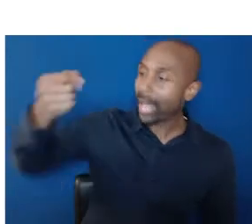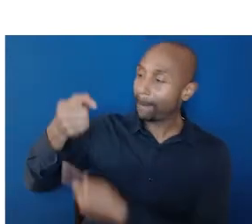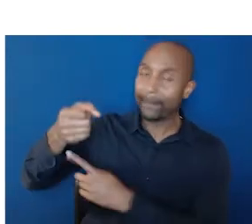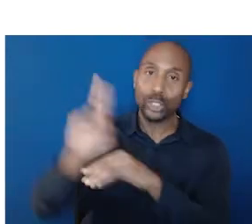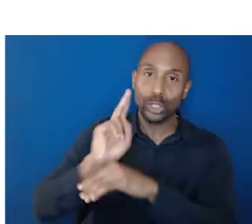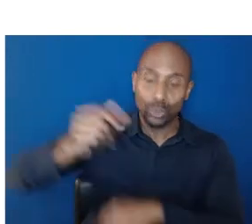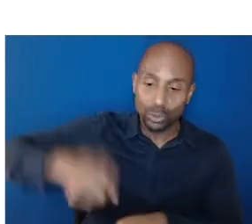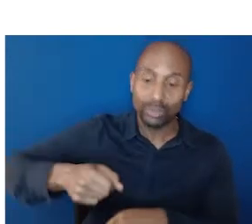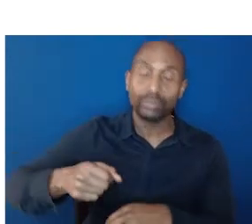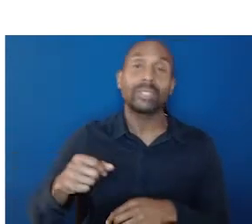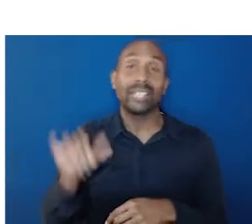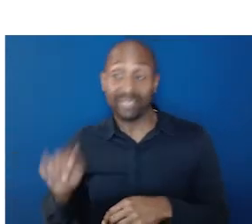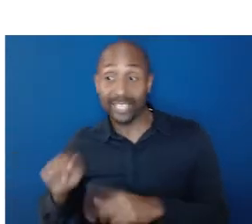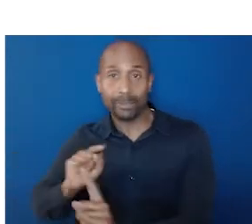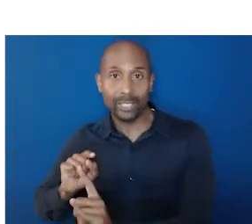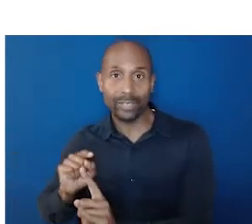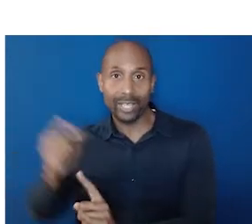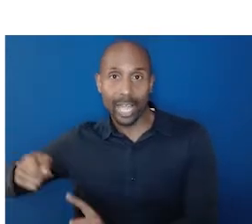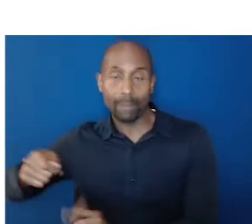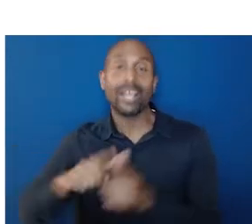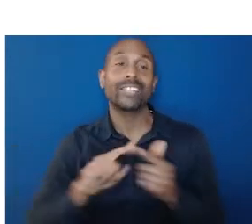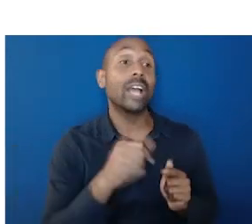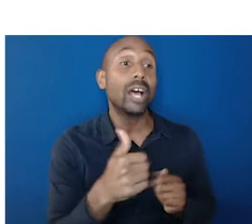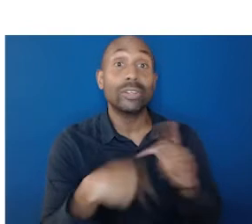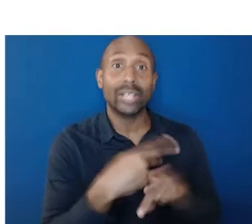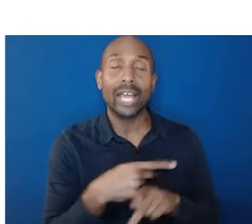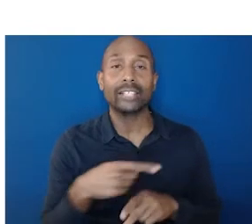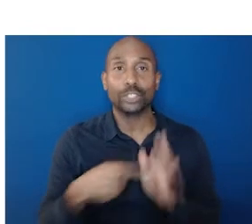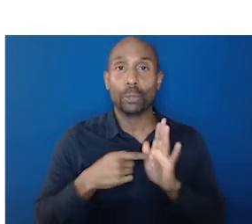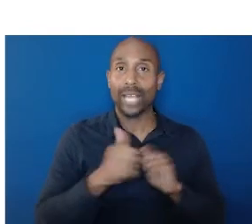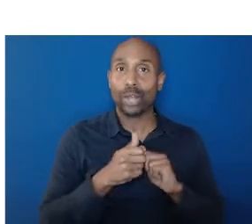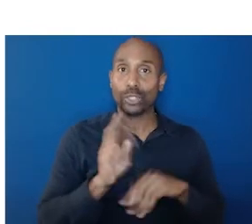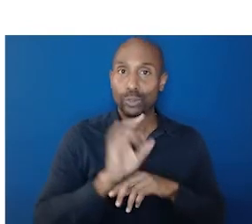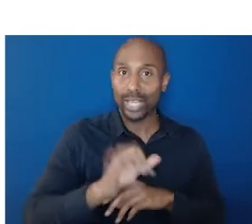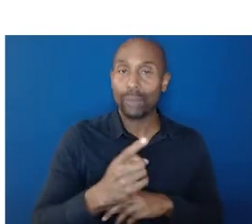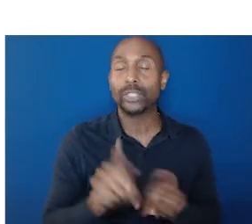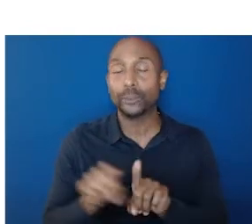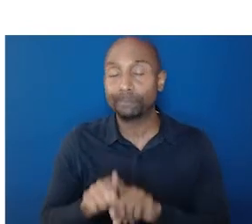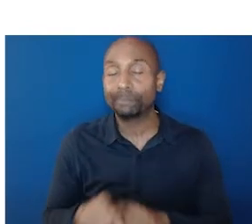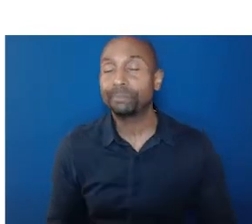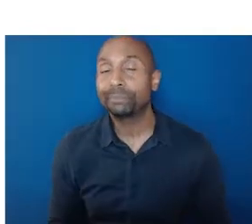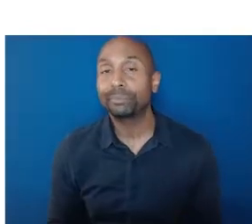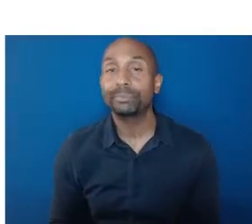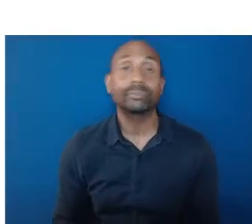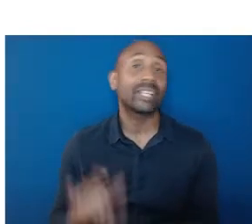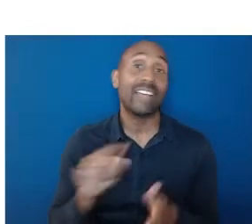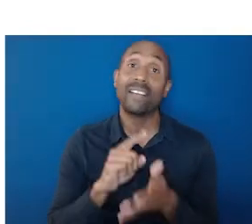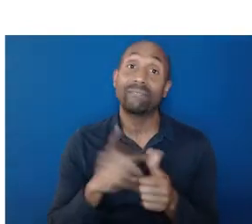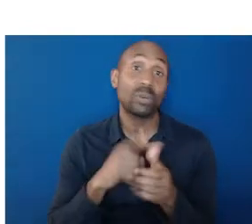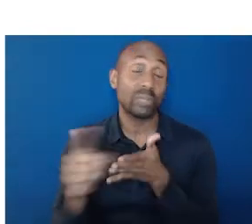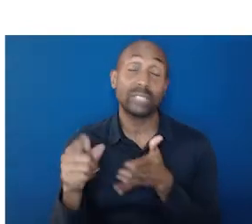So wow. You know, and within the first week, we were doing things like he was showing me how to cast.